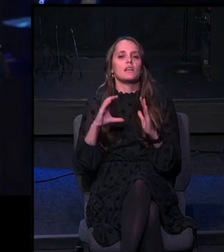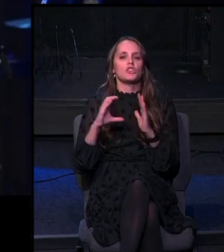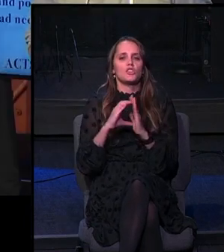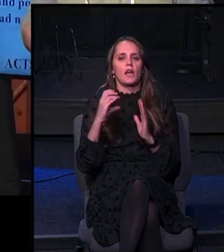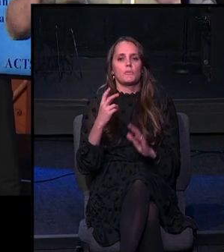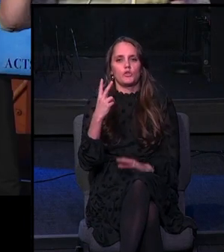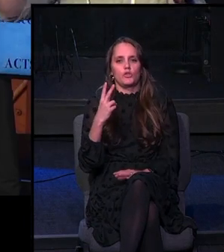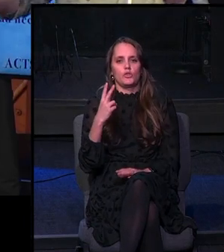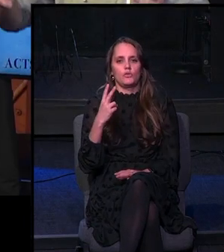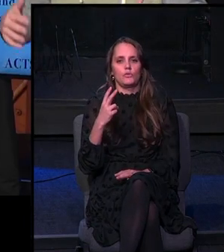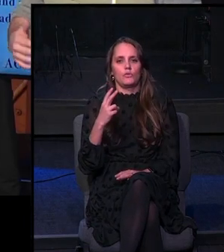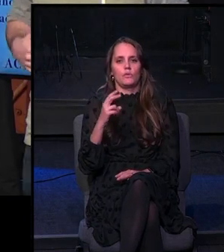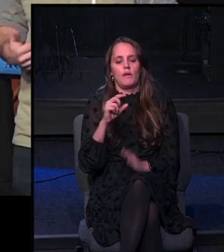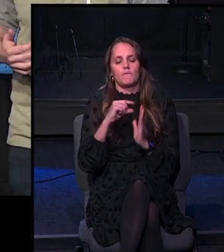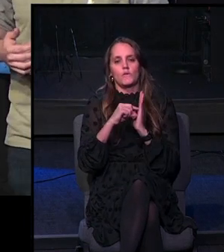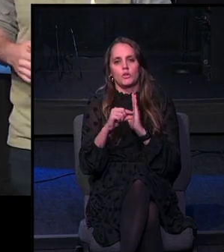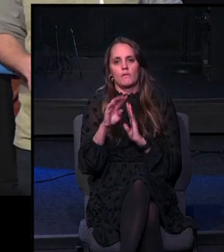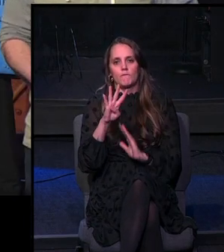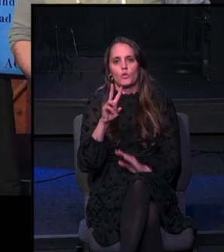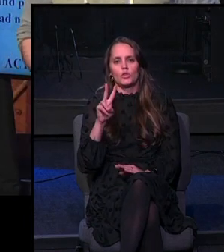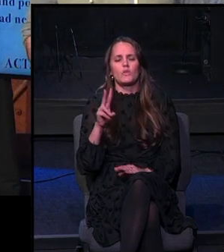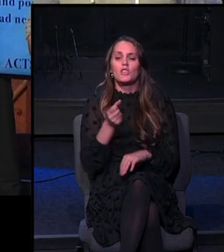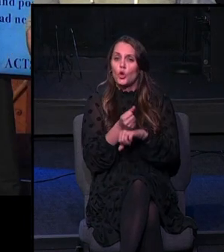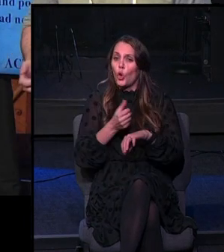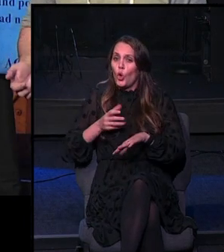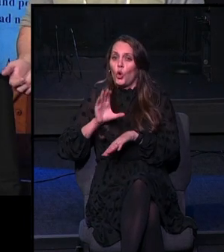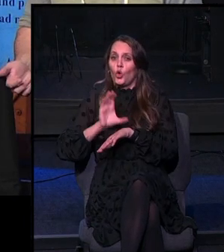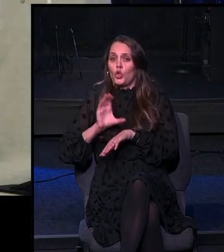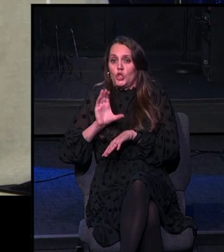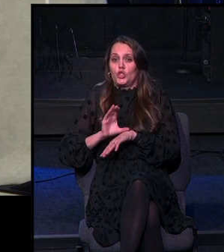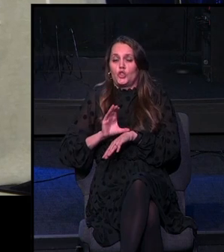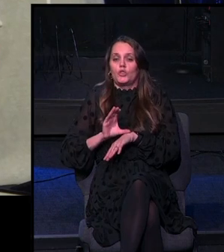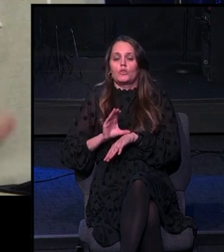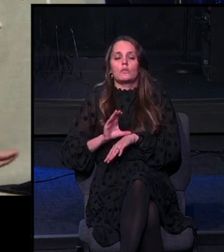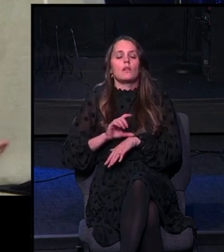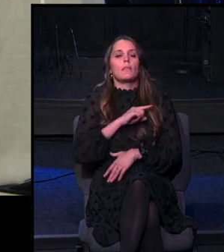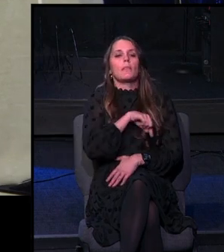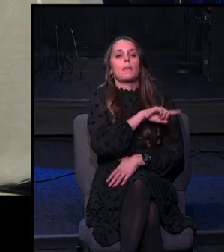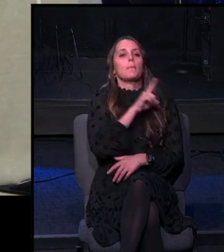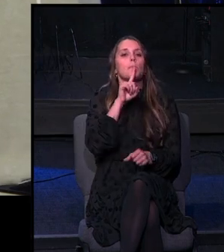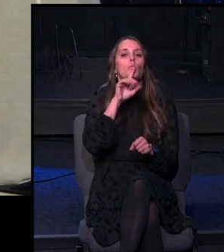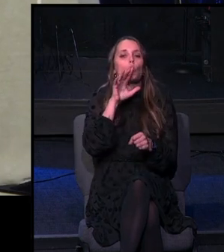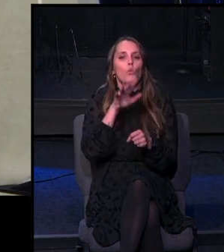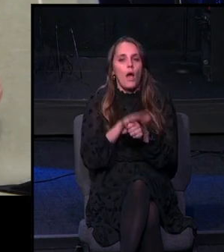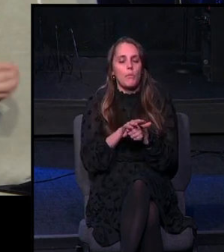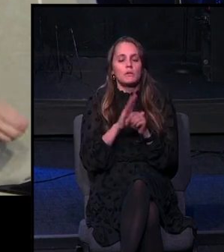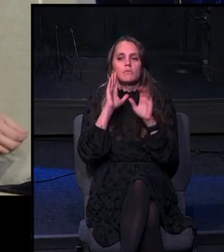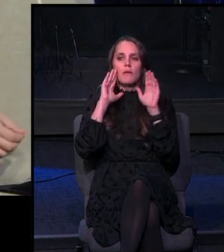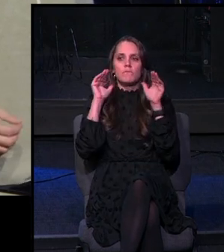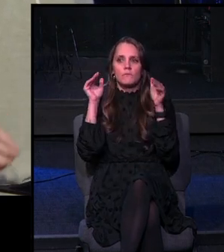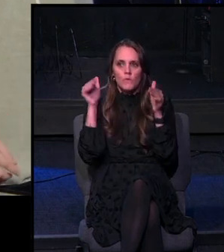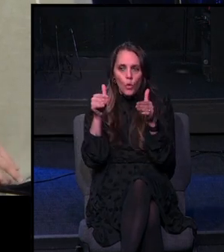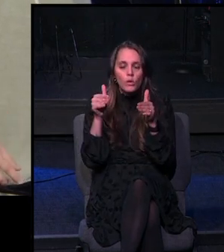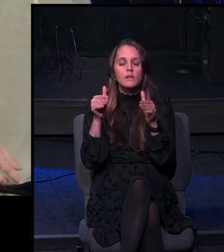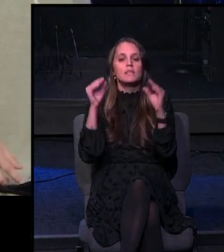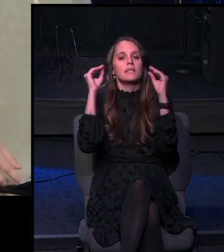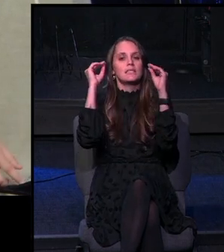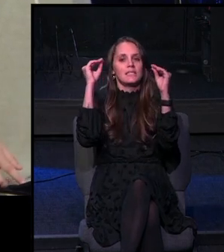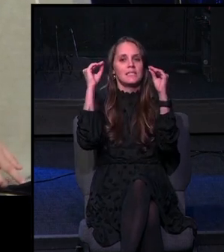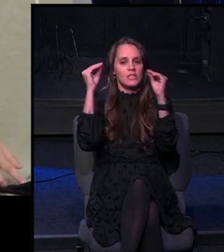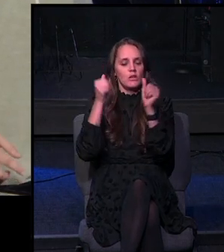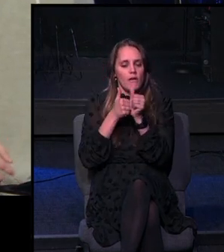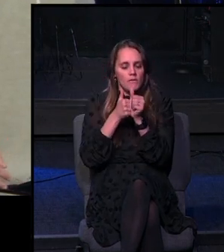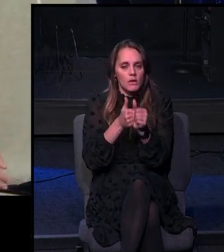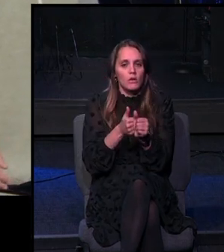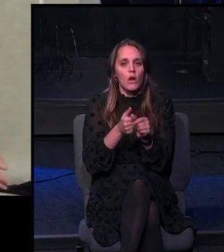the early church, right? This is after all these people give their lives to Christ. It says they devoted themselves to the apostles' teaching and to fellowship, to the breaking of bread,